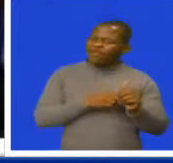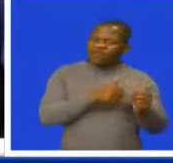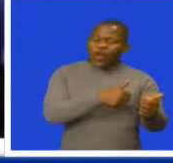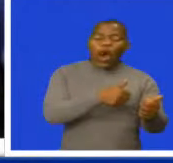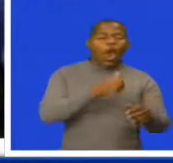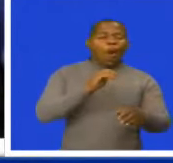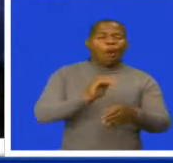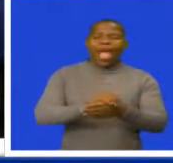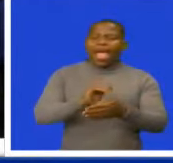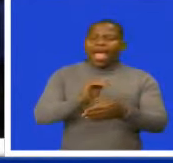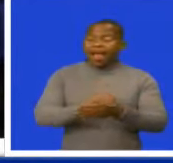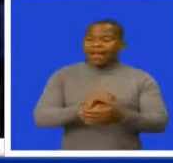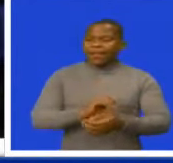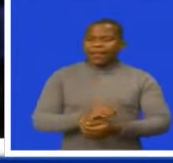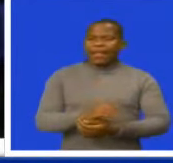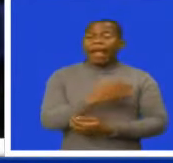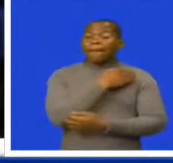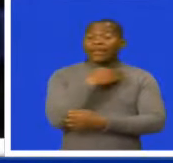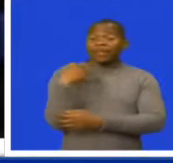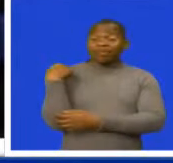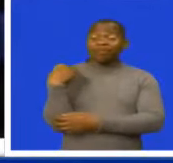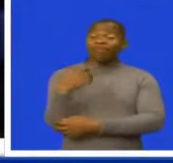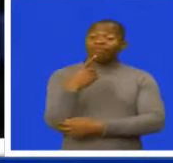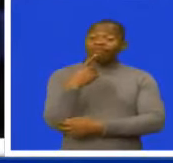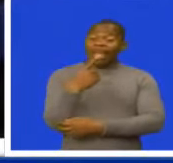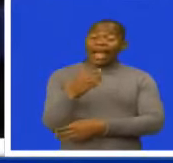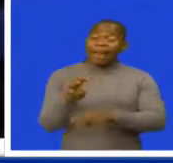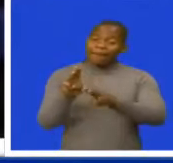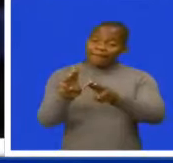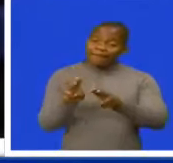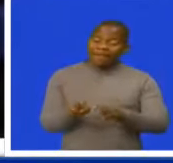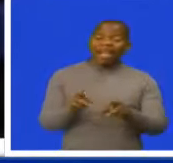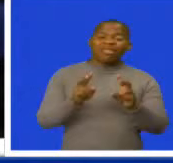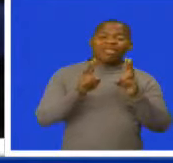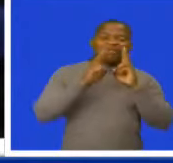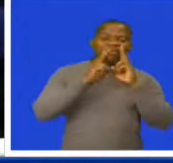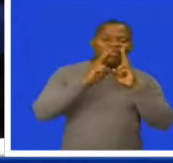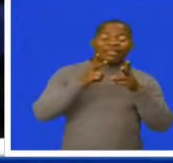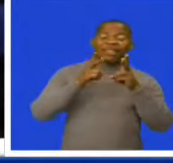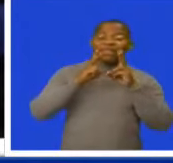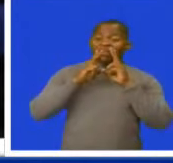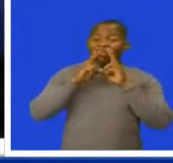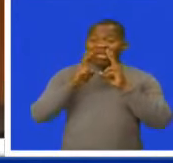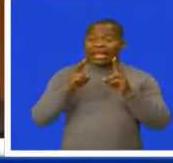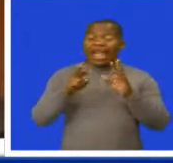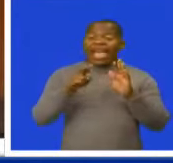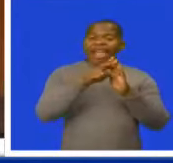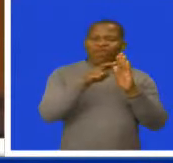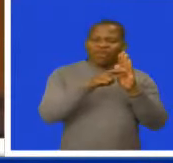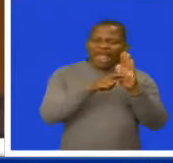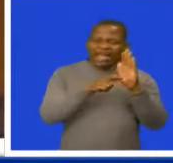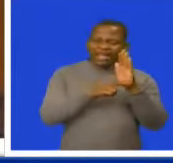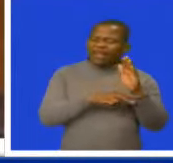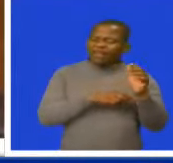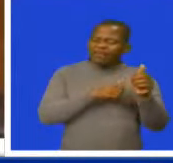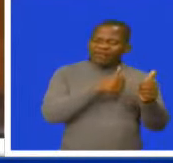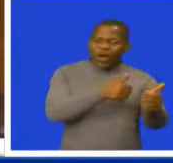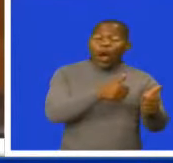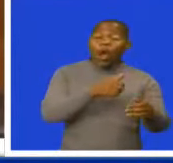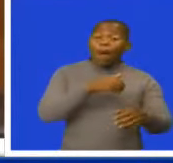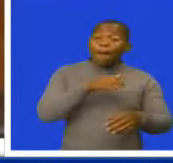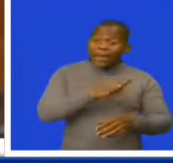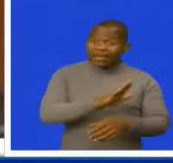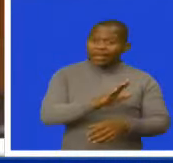tekuvakasha tonke lapha eveni tilandzele imigomo leyabekwa yokuthi labo labativakashelako bayaphepha ikakhulu